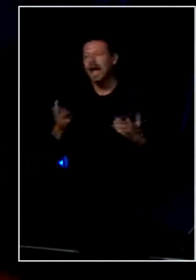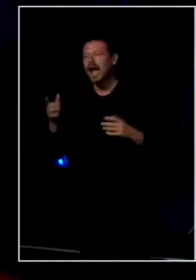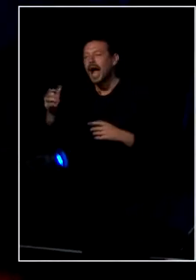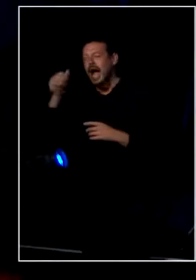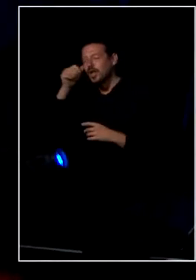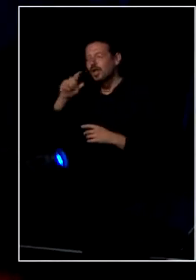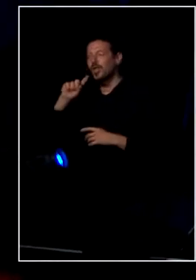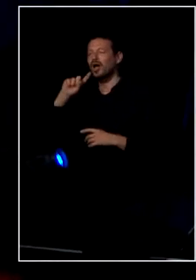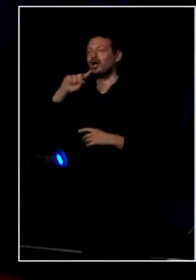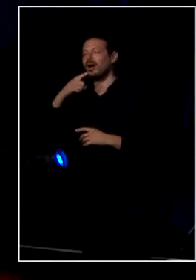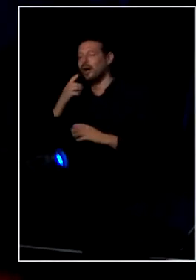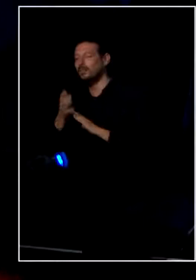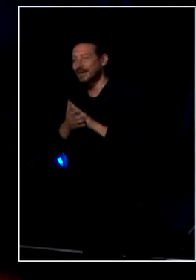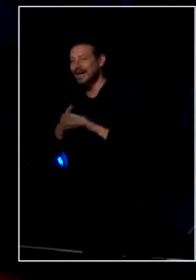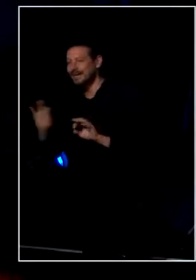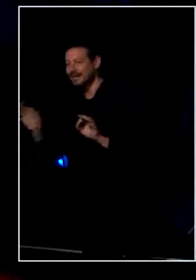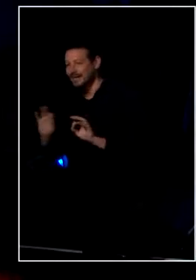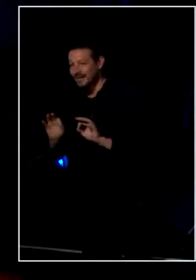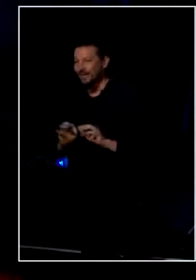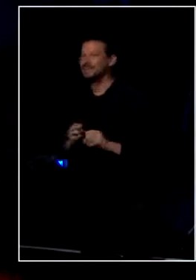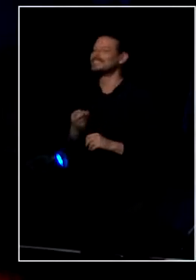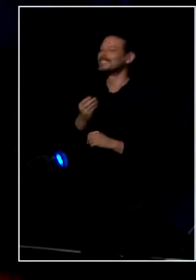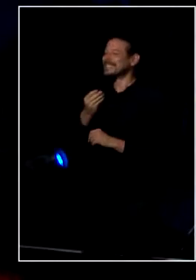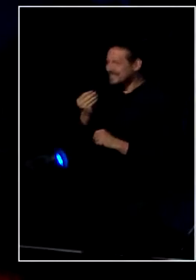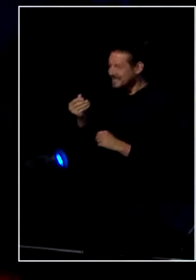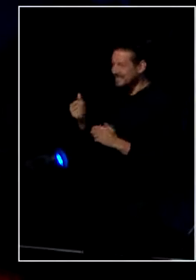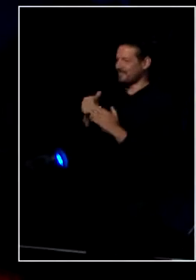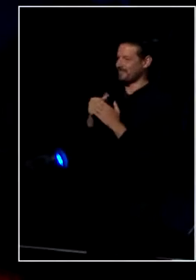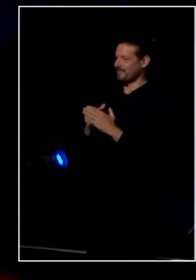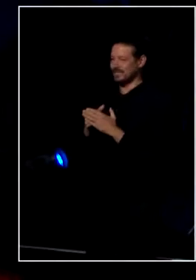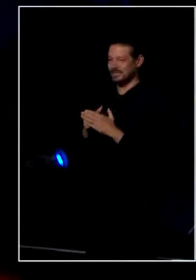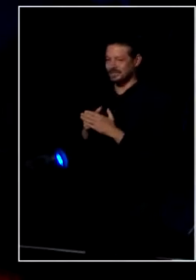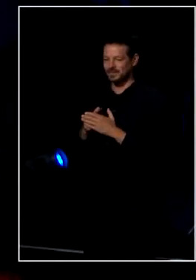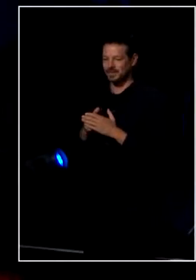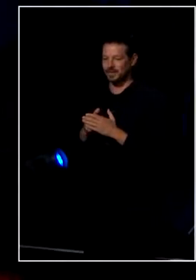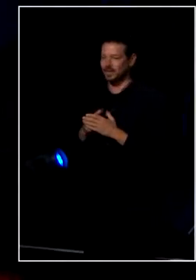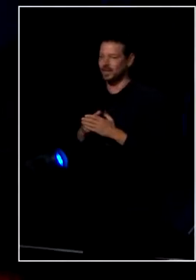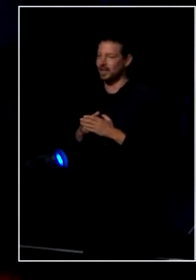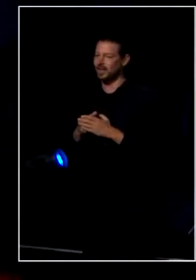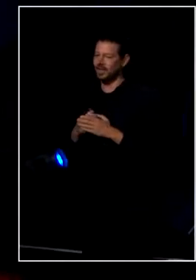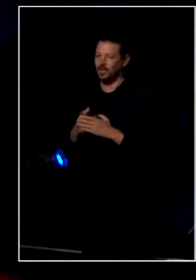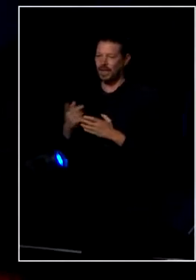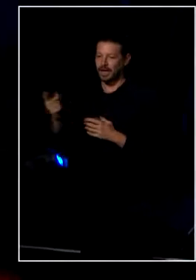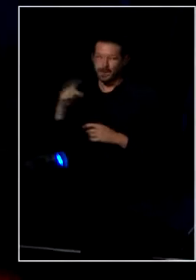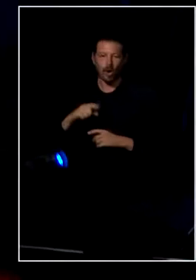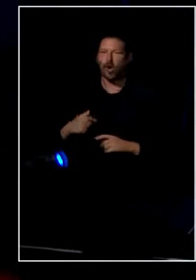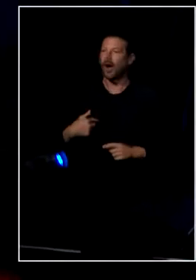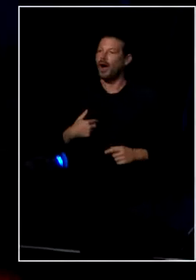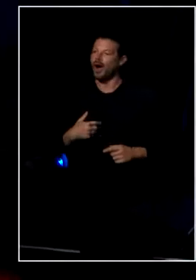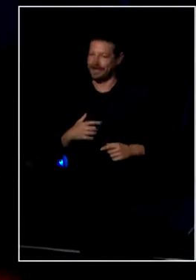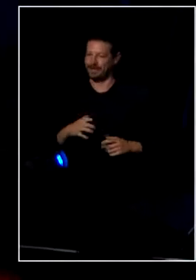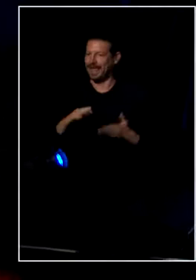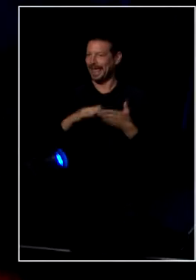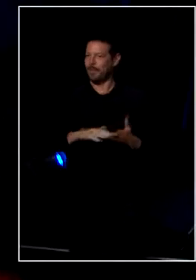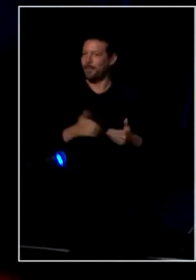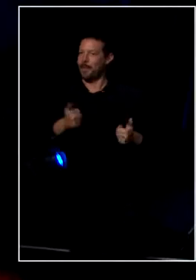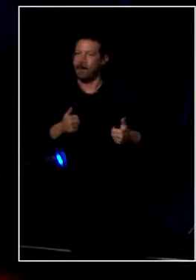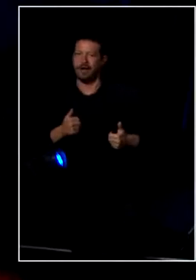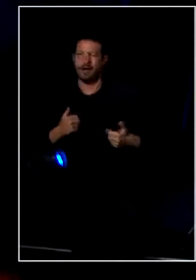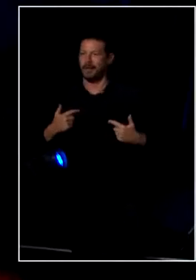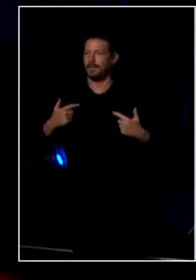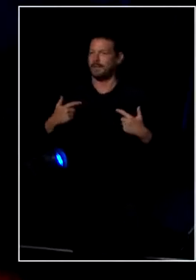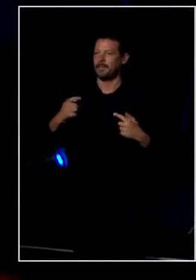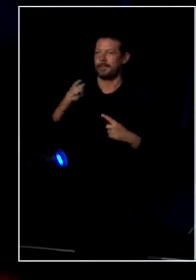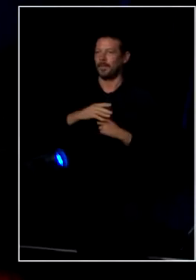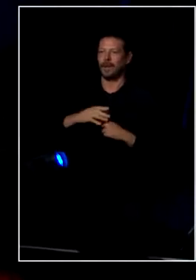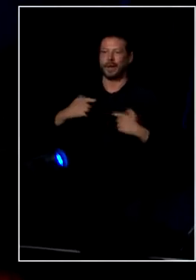intention, but with some certain friends and stuff, you kind of feel like they are there because they like to feel important and needed. Yes. And it makes